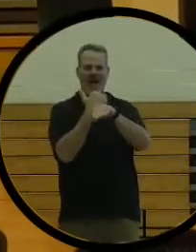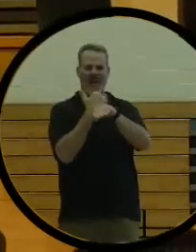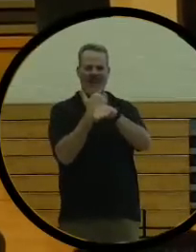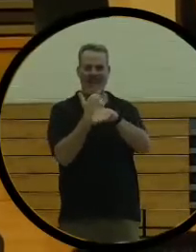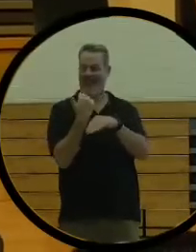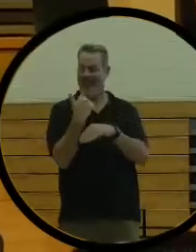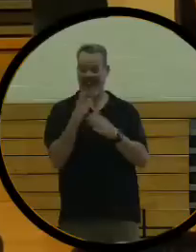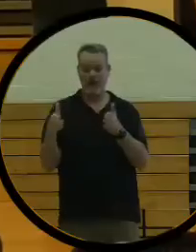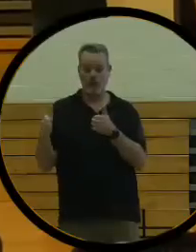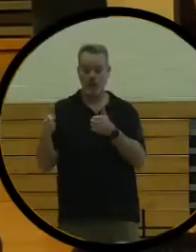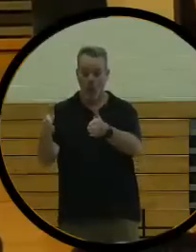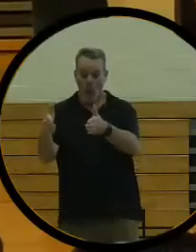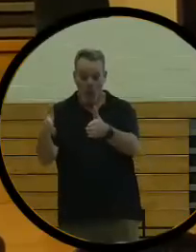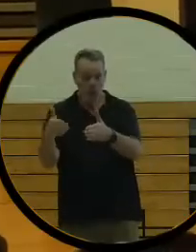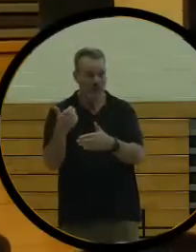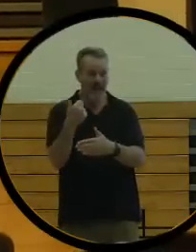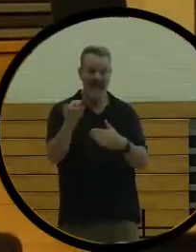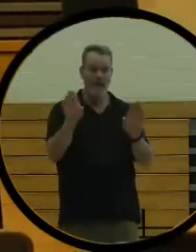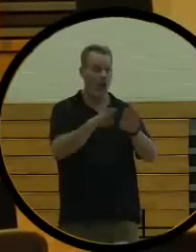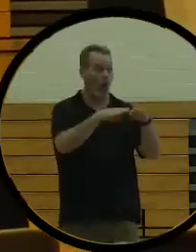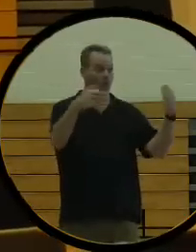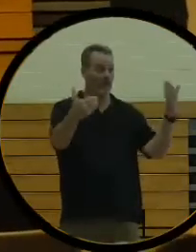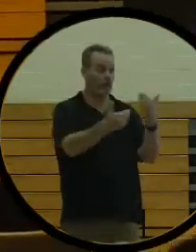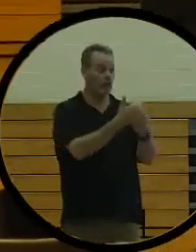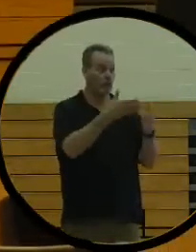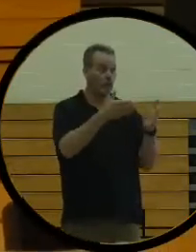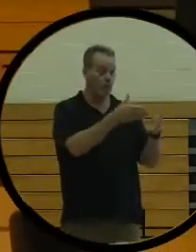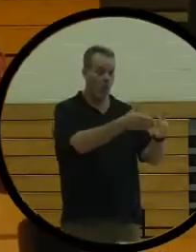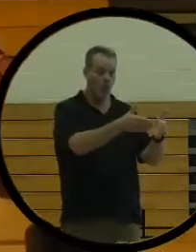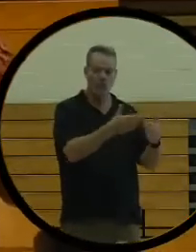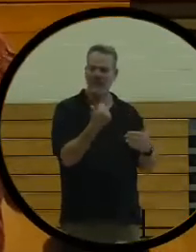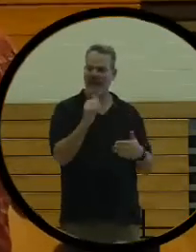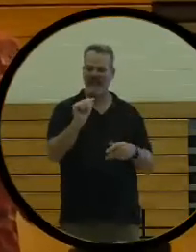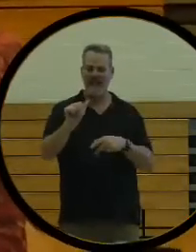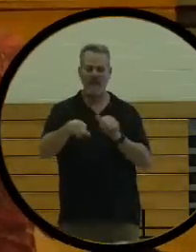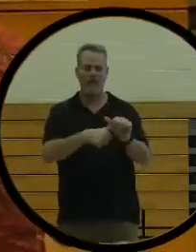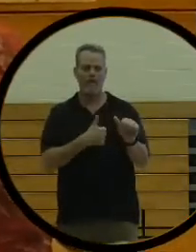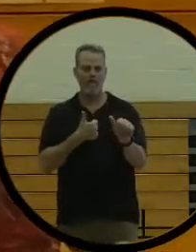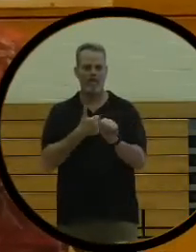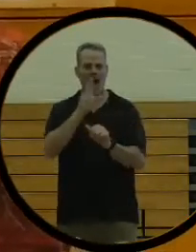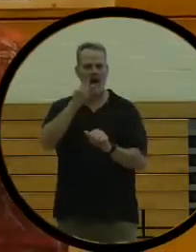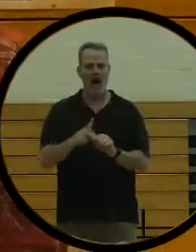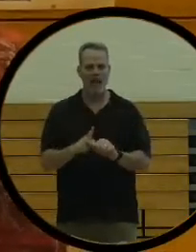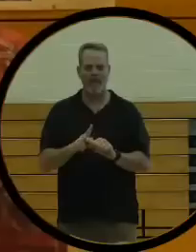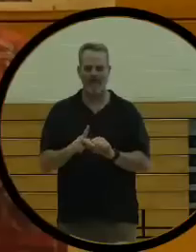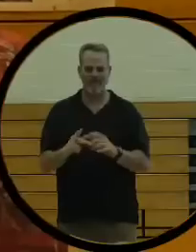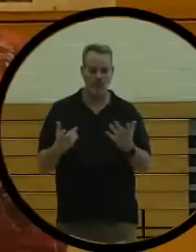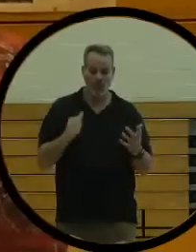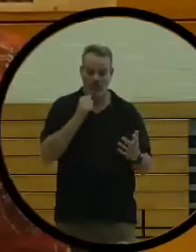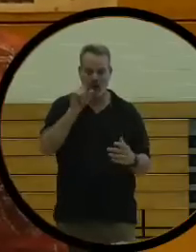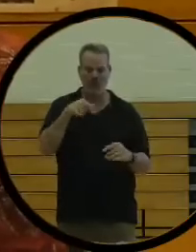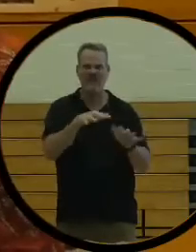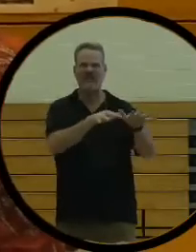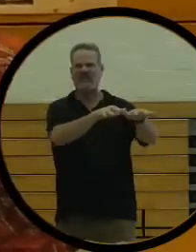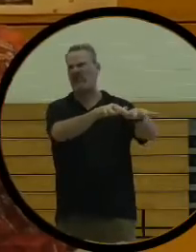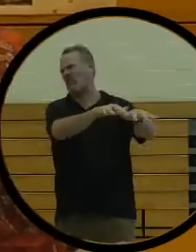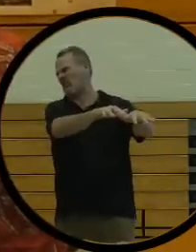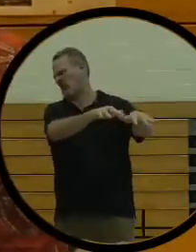Any roads that you're going to be opening or any other plans like that so that it's just not a